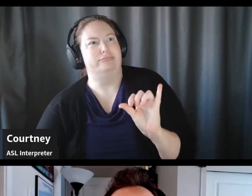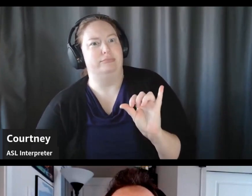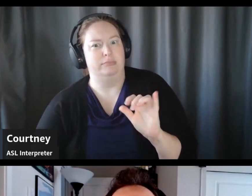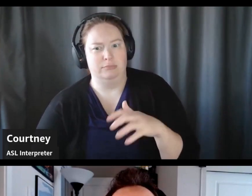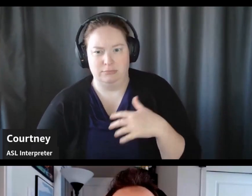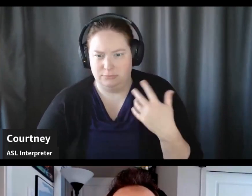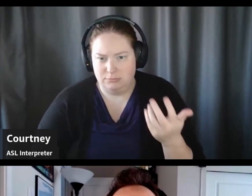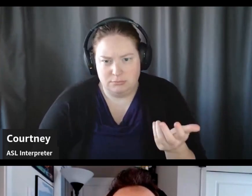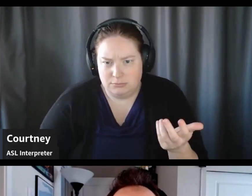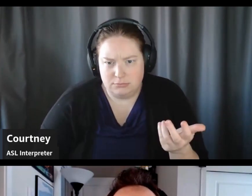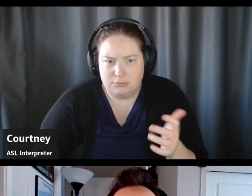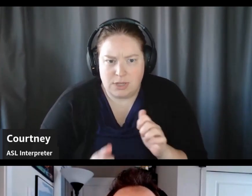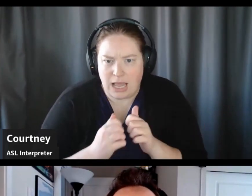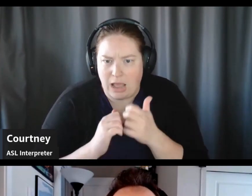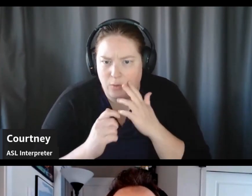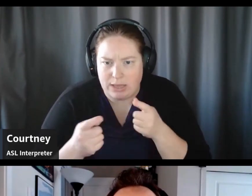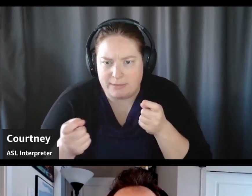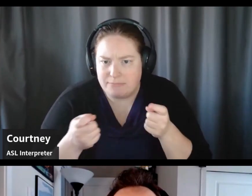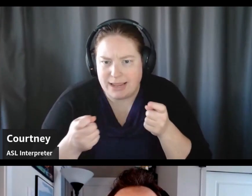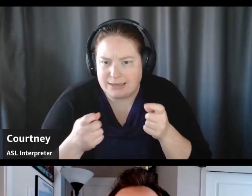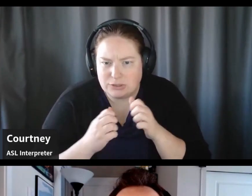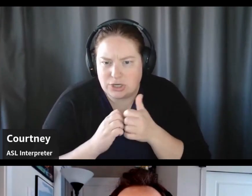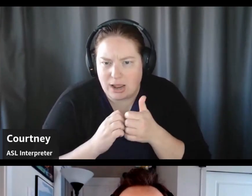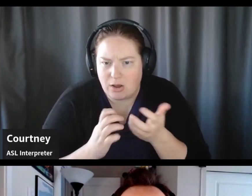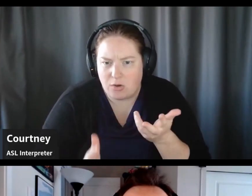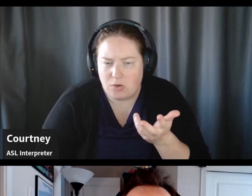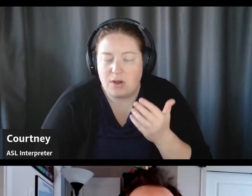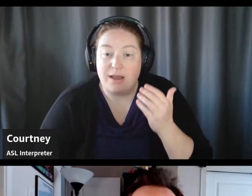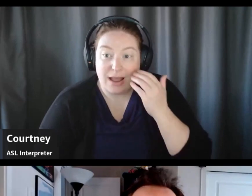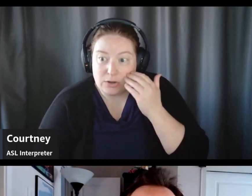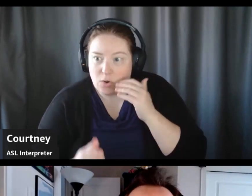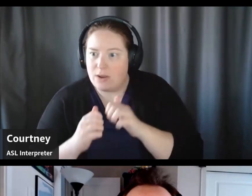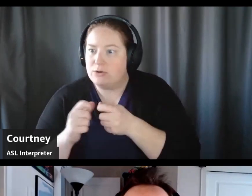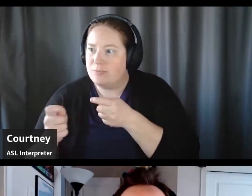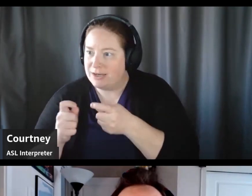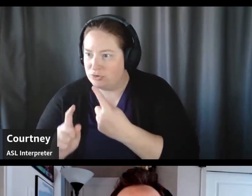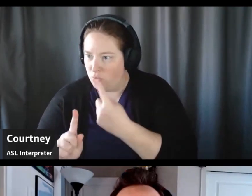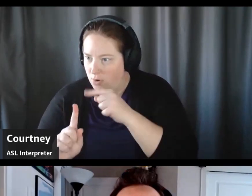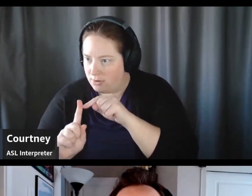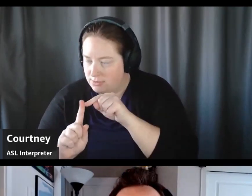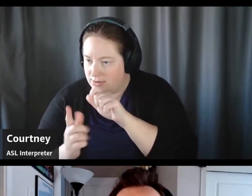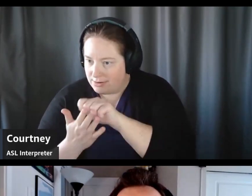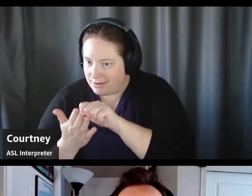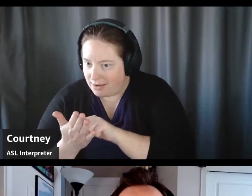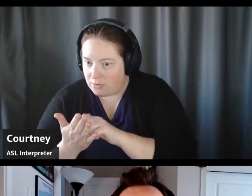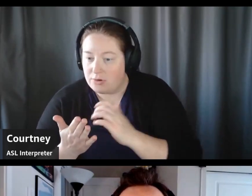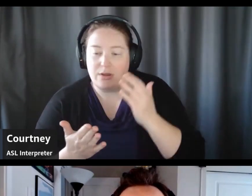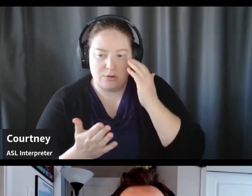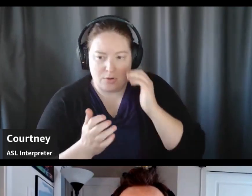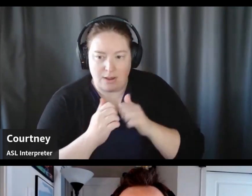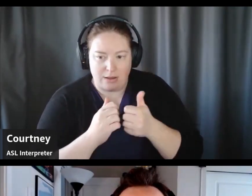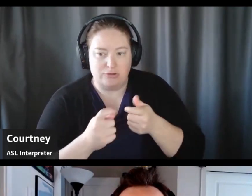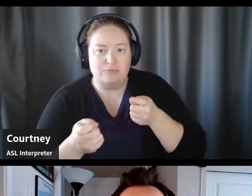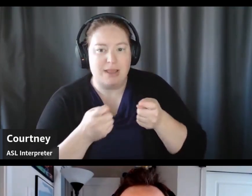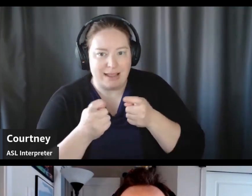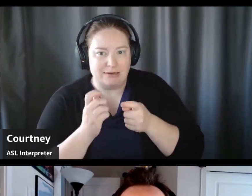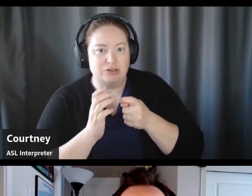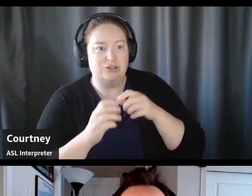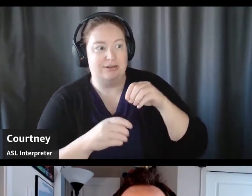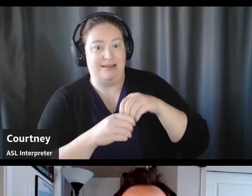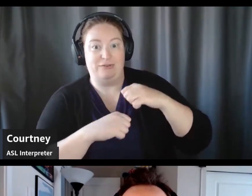well, wait a minute, how am I going to manage this, right? I know how to manage one account. I know how to manage, infrastructure in one account.